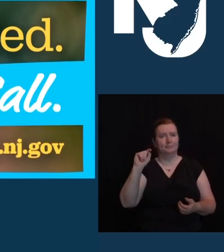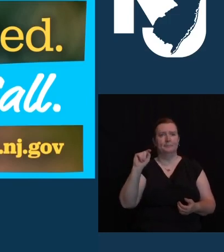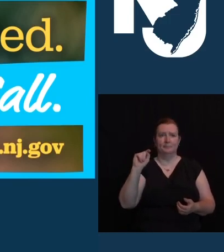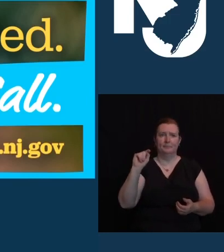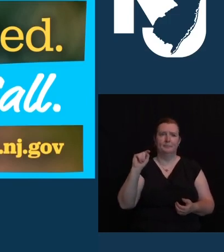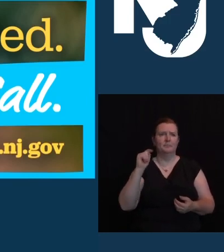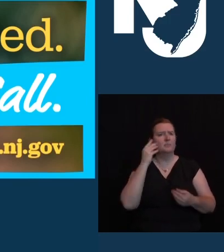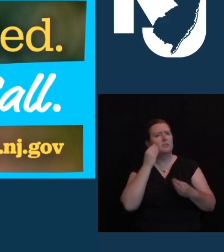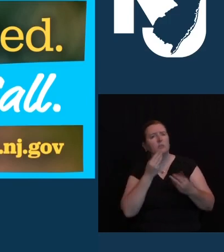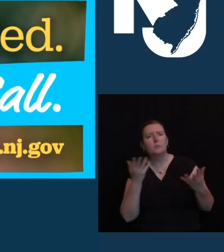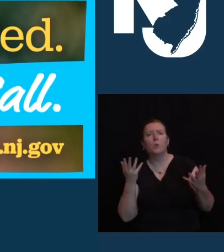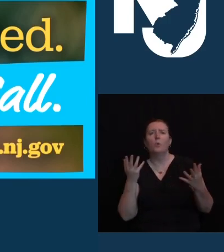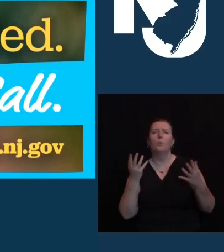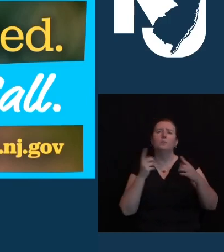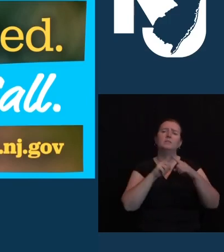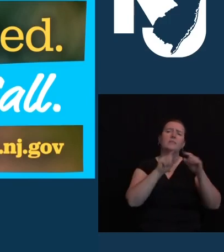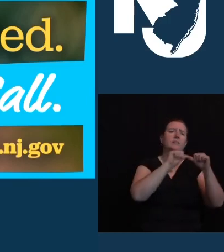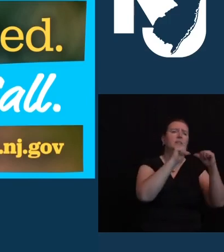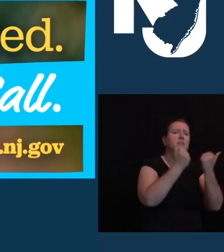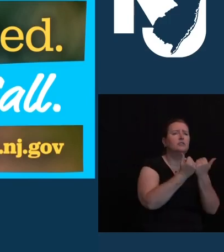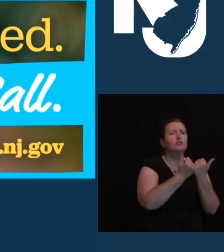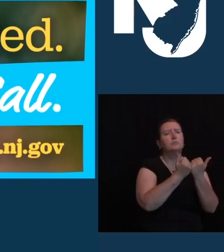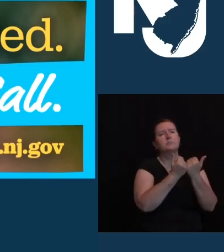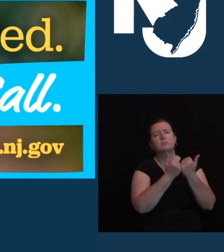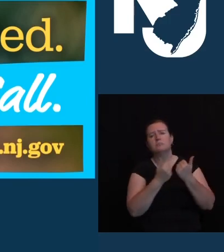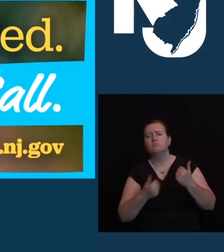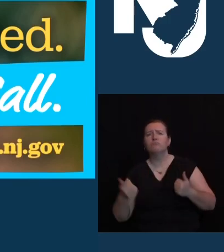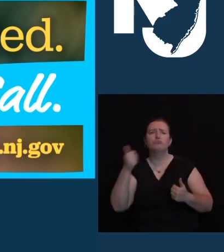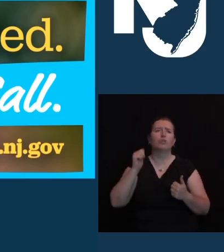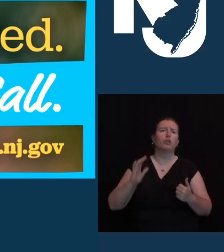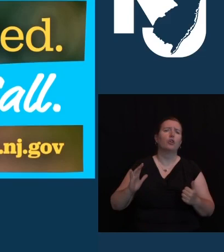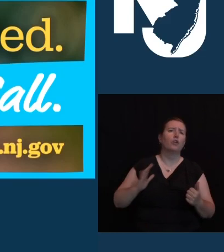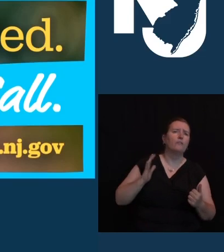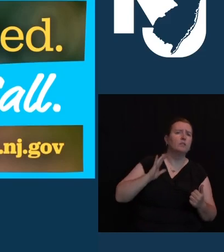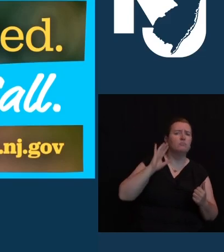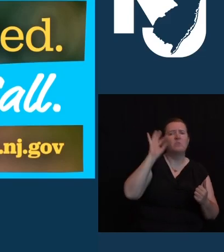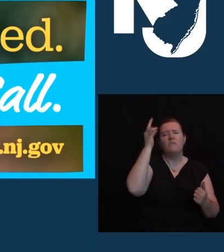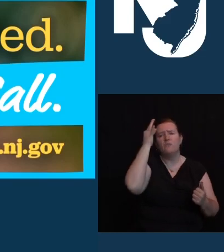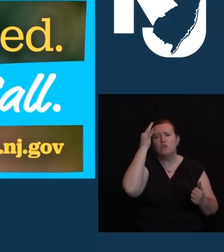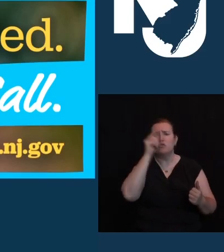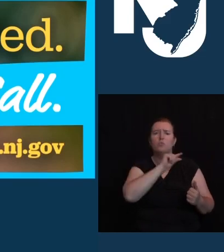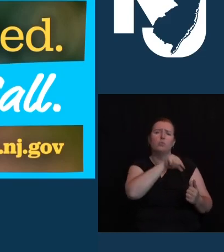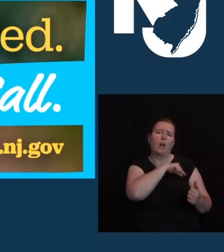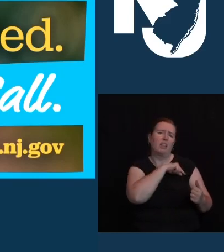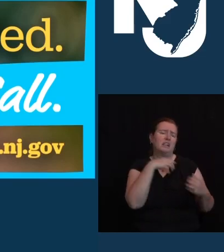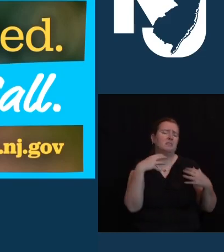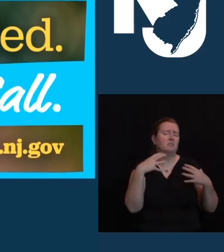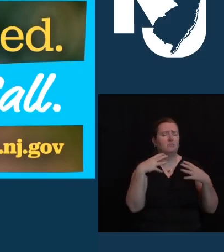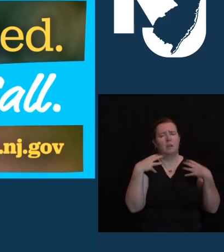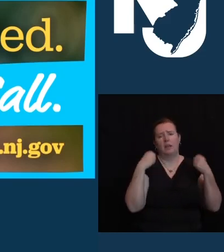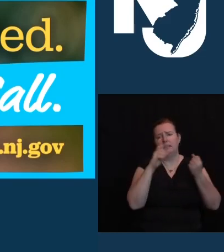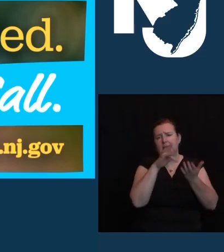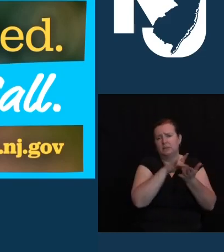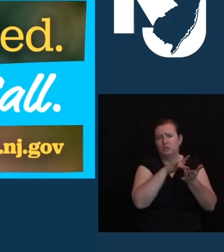hospitals, elected officials, federally qualified health centers, and several community groups.